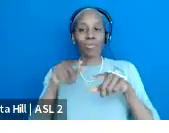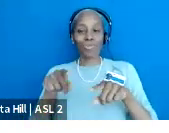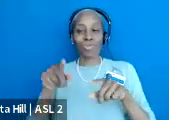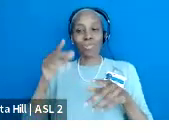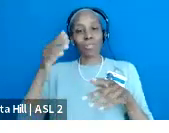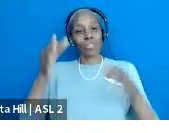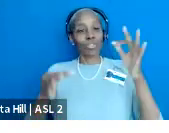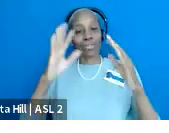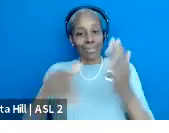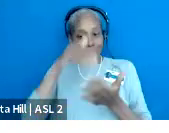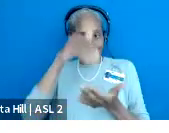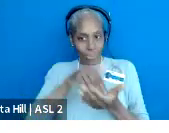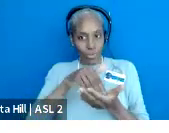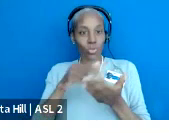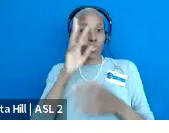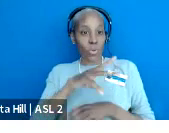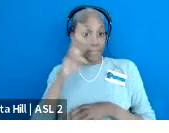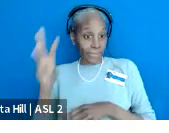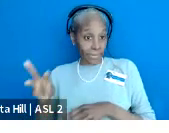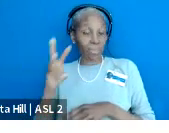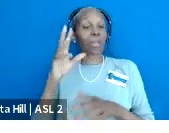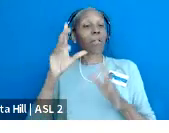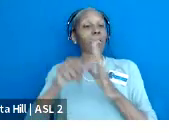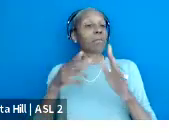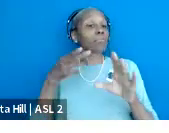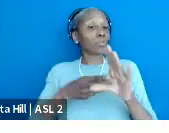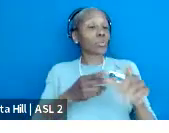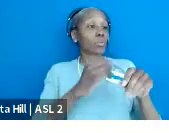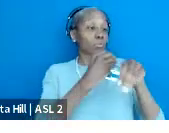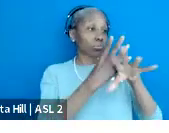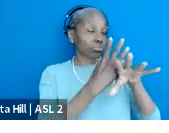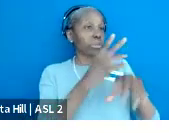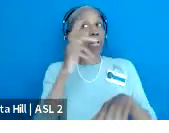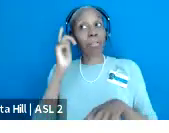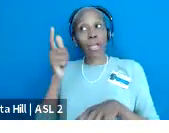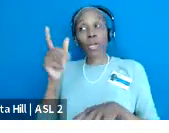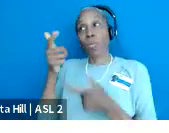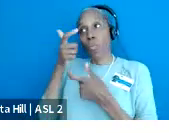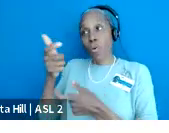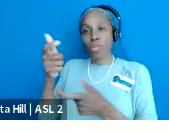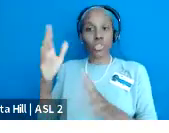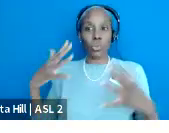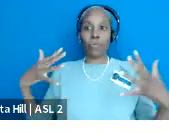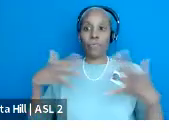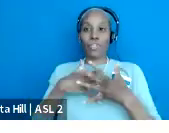Justice Center website. So if you joined late, you will be able to see this, you know, at a later point in time. So fear